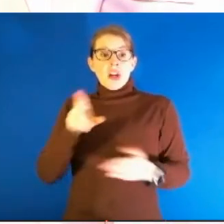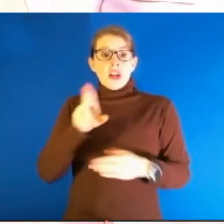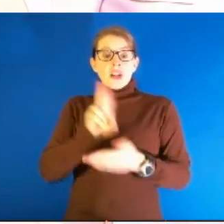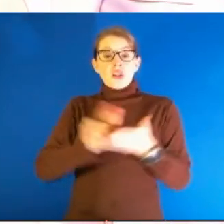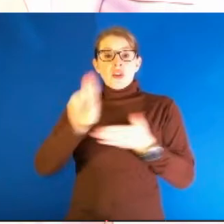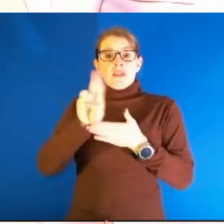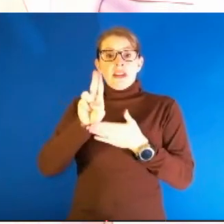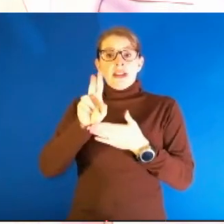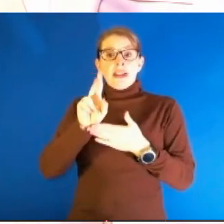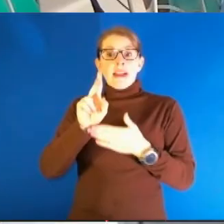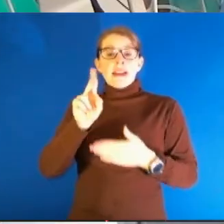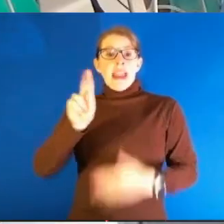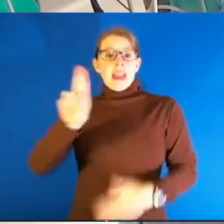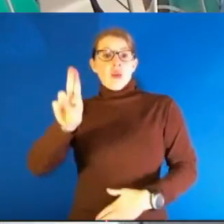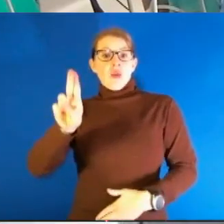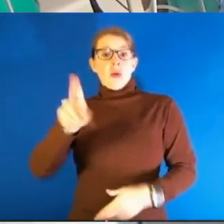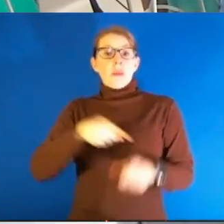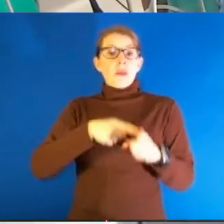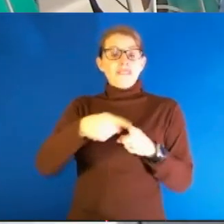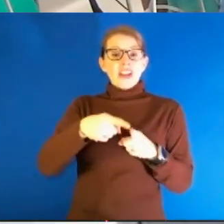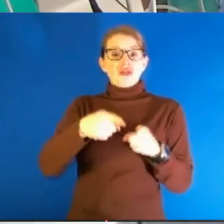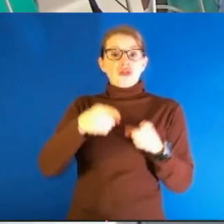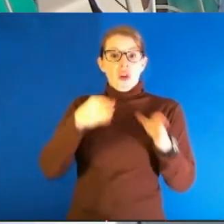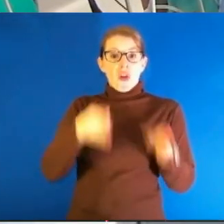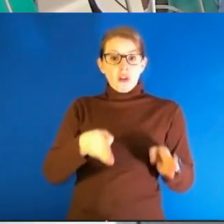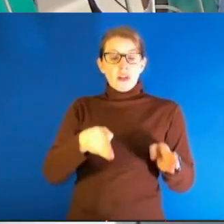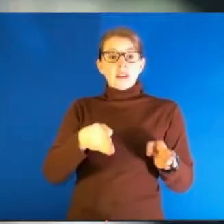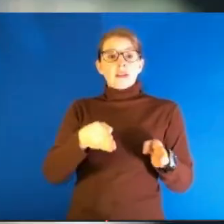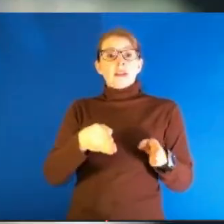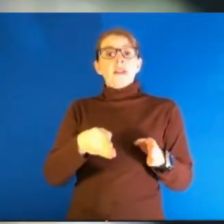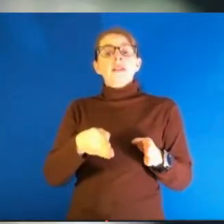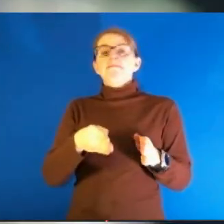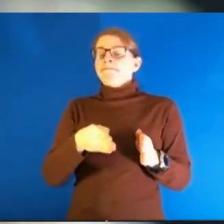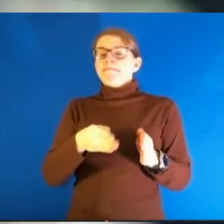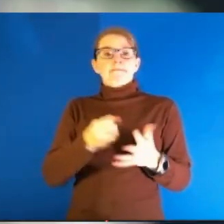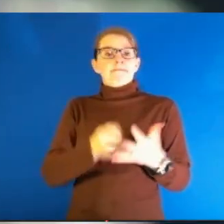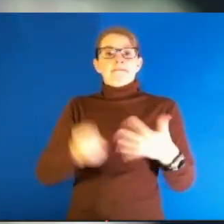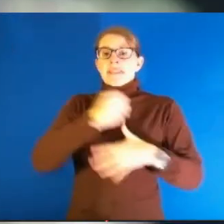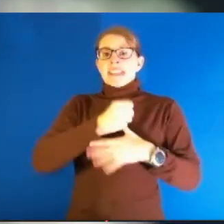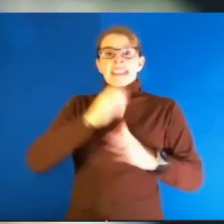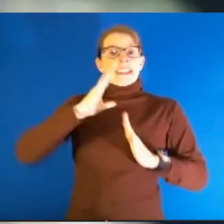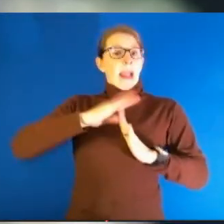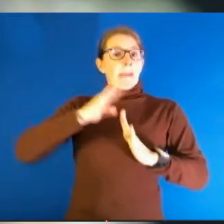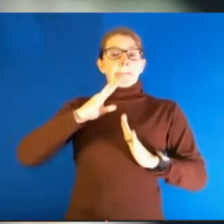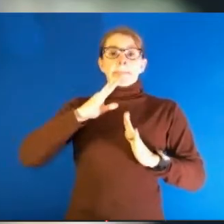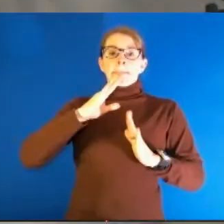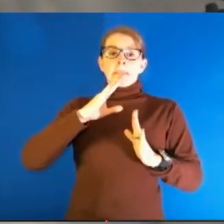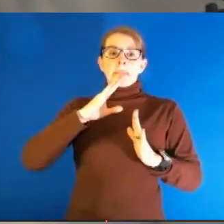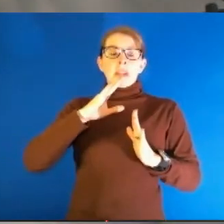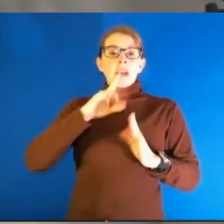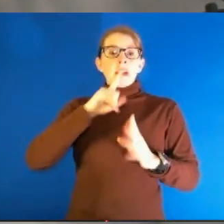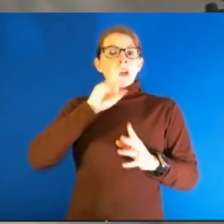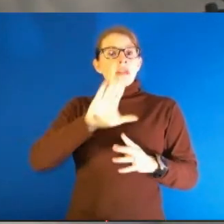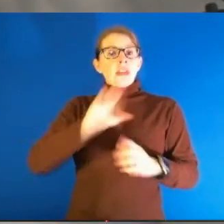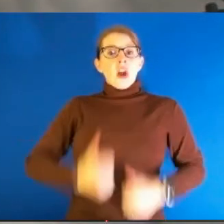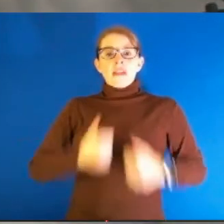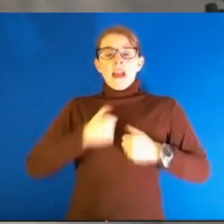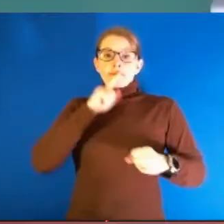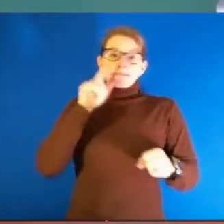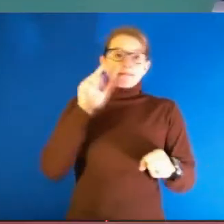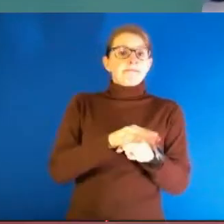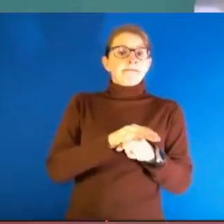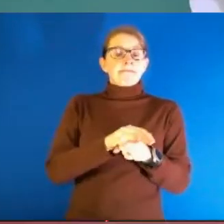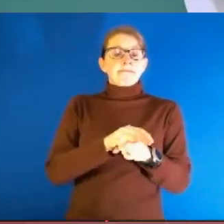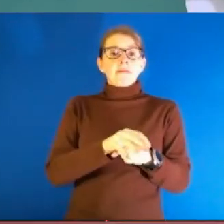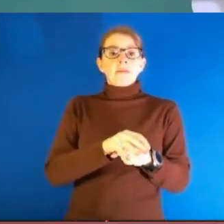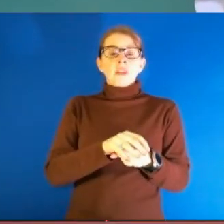System. These are professionals who are at the top of their profession. They have dedicated their entire lives to heart health.